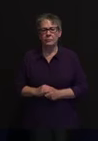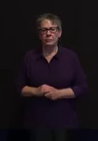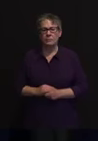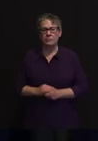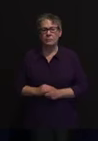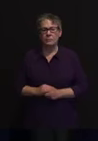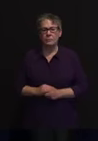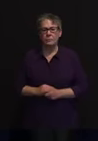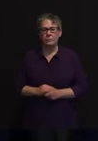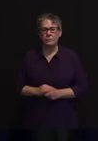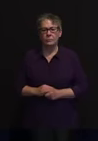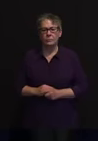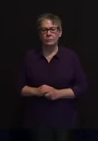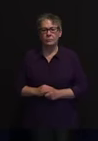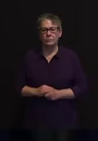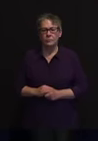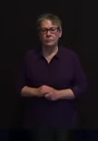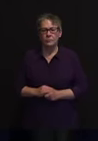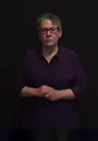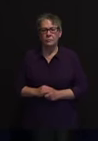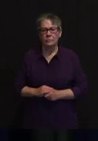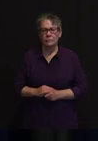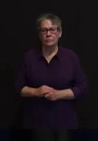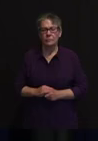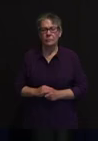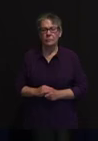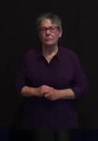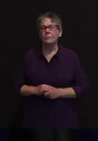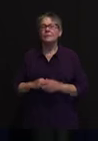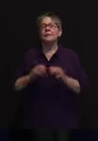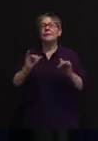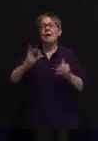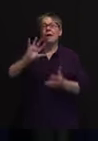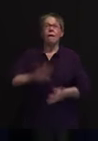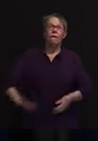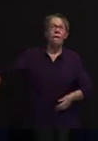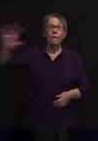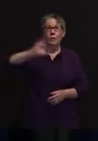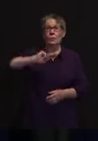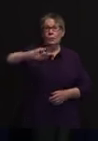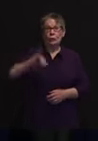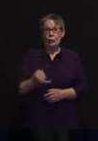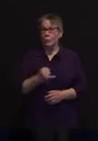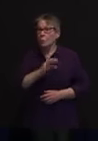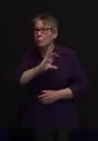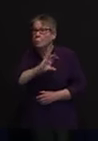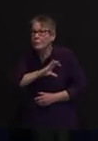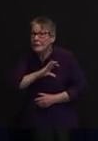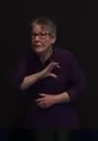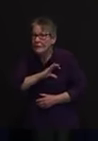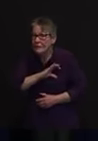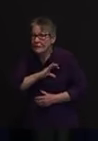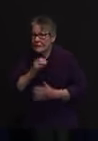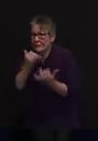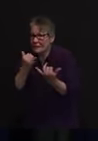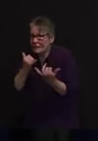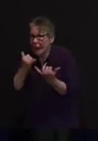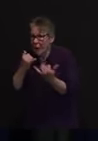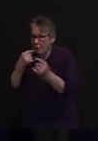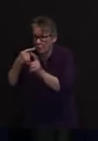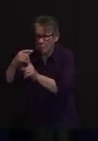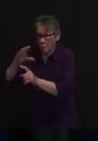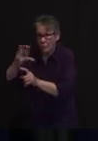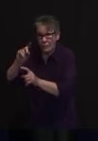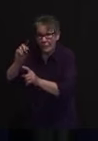enforcement officers statewide tested positive. Another 2,310 were home on isolating and self-quarantine.